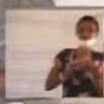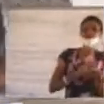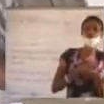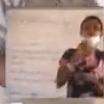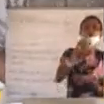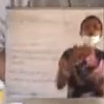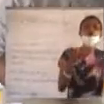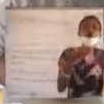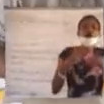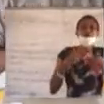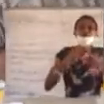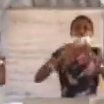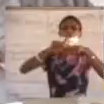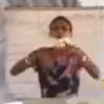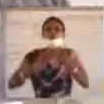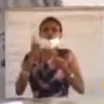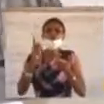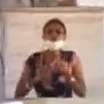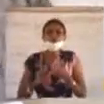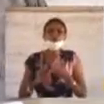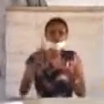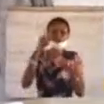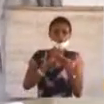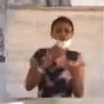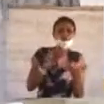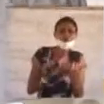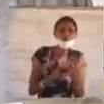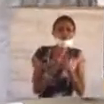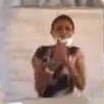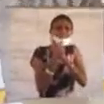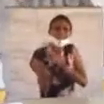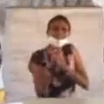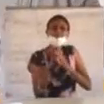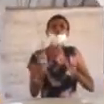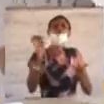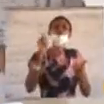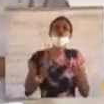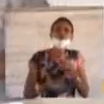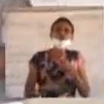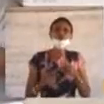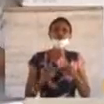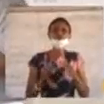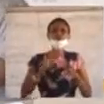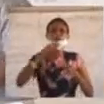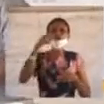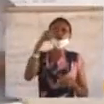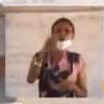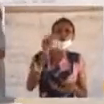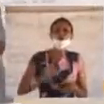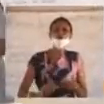well, he took this drug and is now okay. So let me also take it.